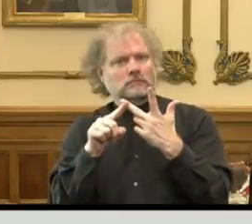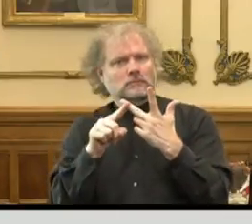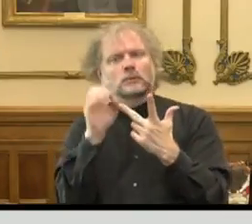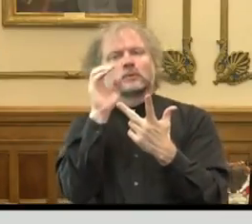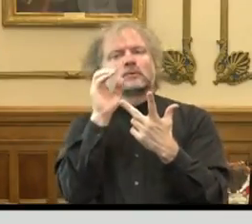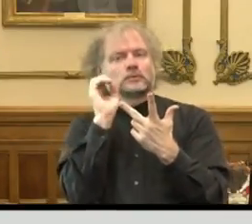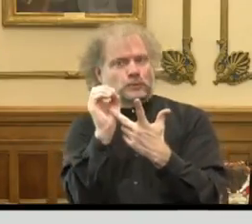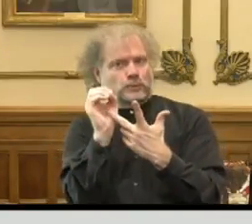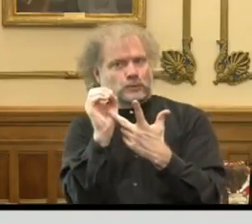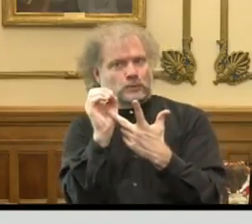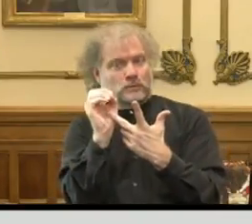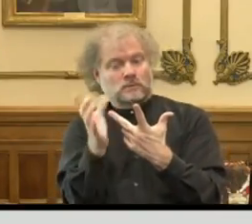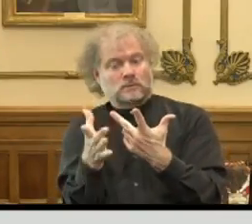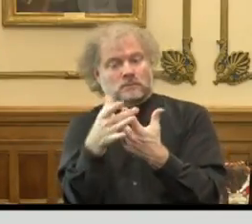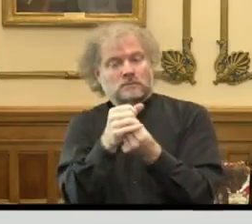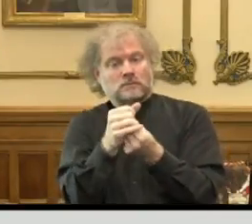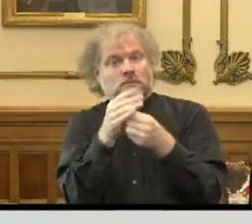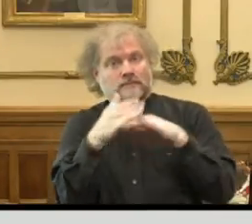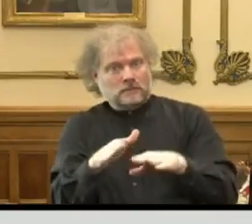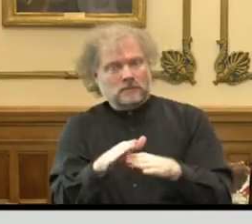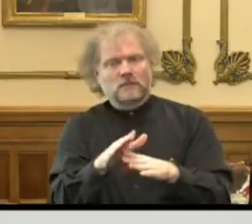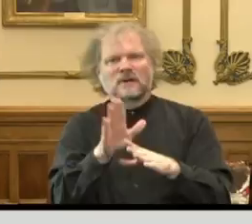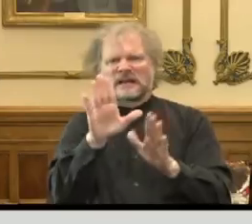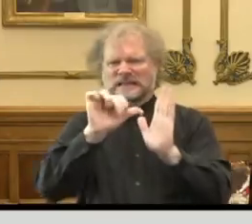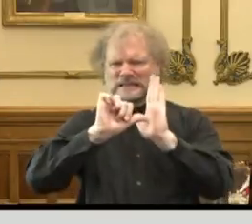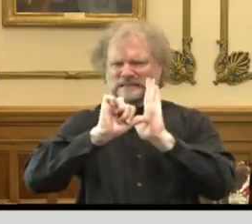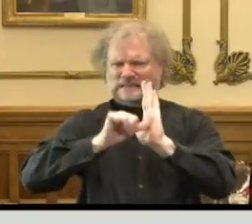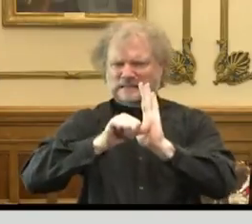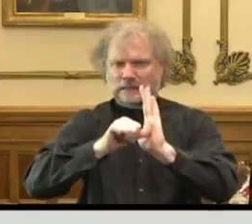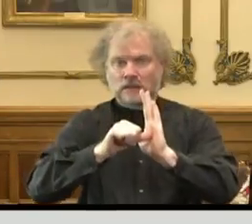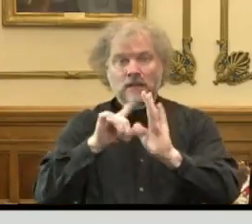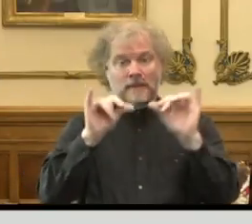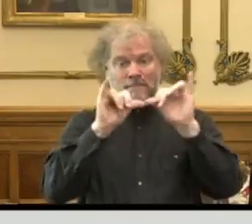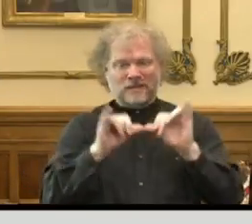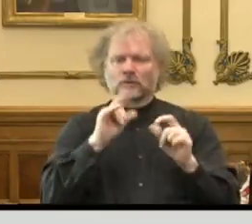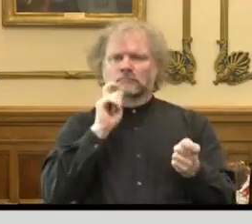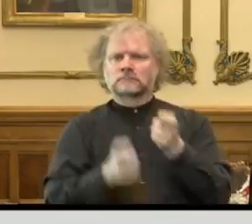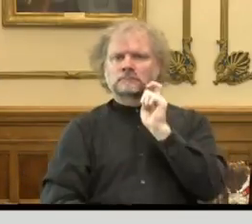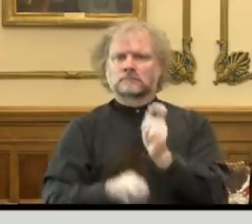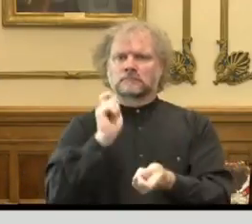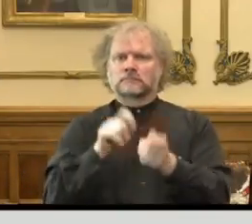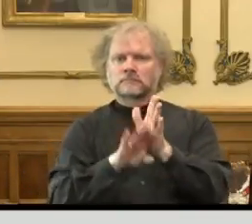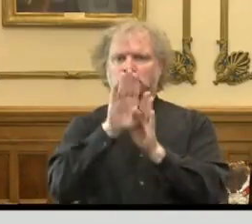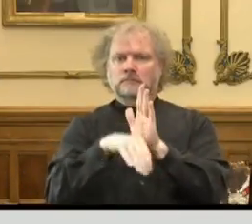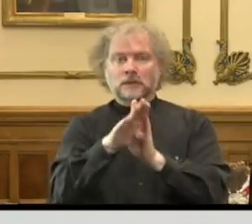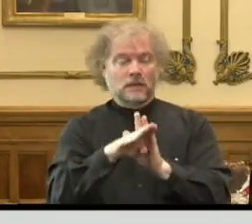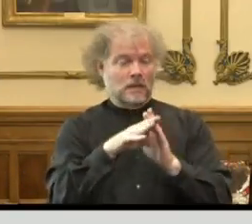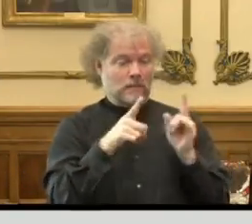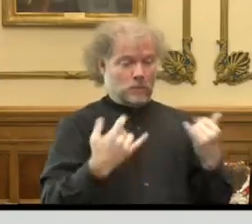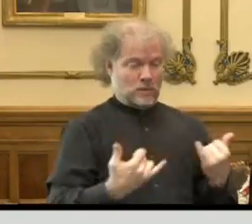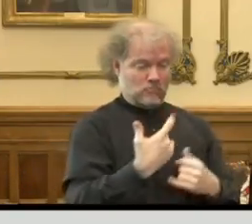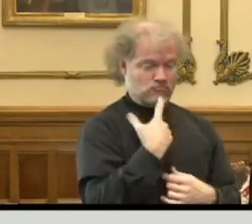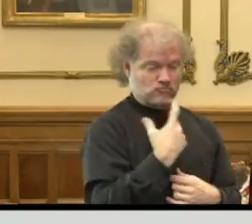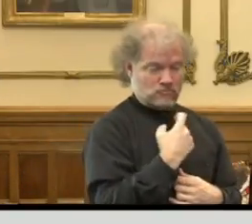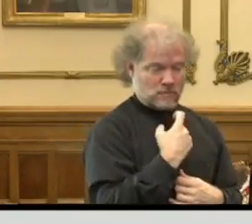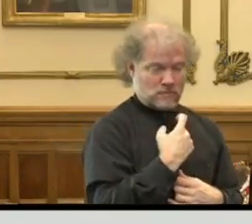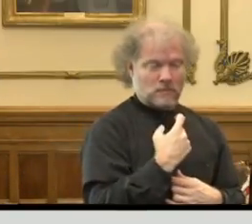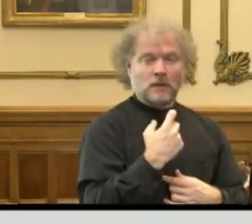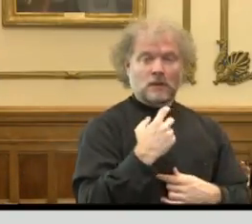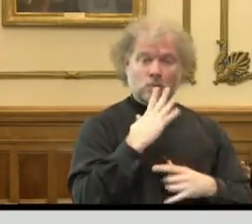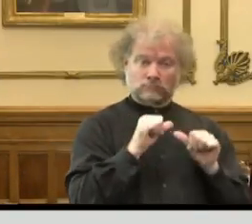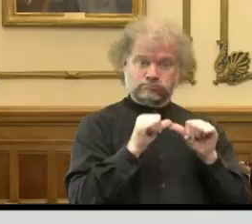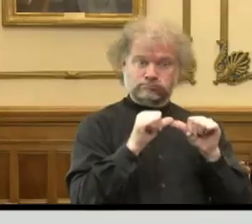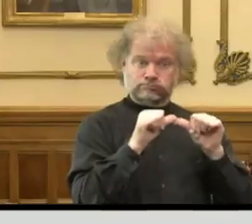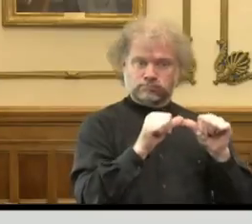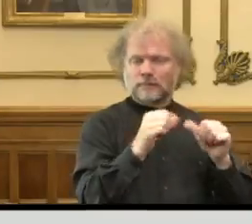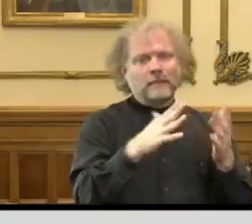a score of 0. What I want to emphasize is that these metrics change. A county that's in red today won't necessarily stay there if